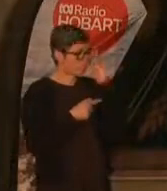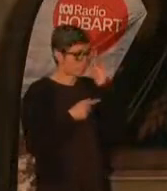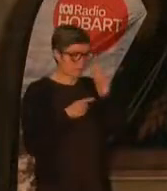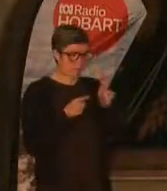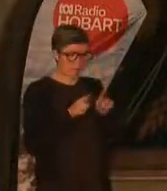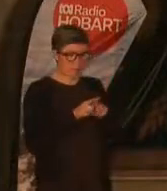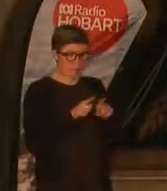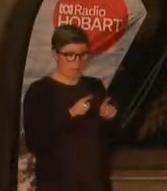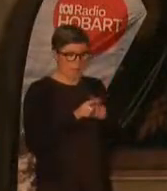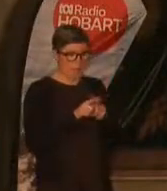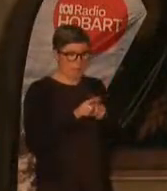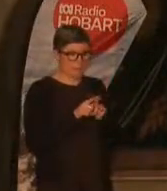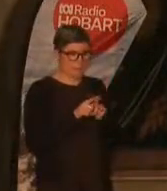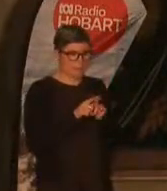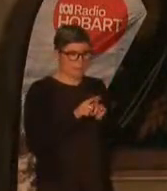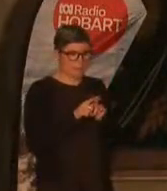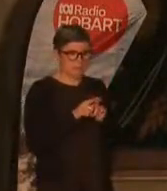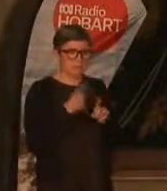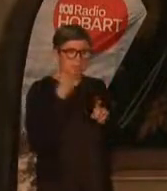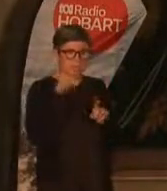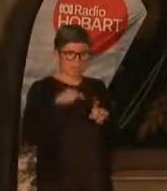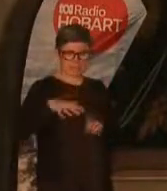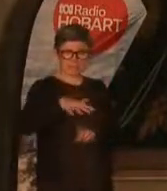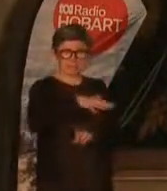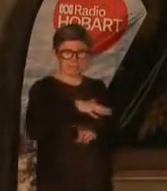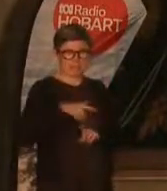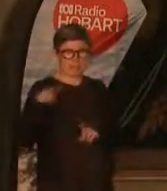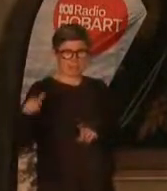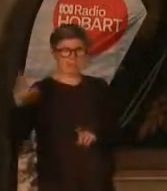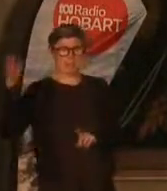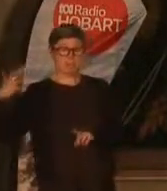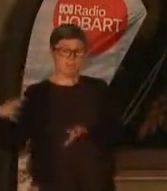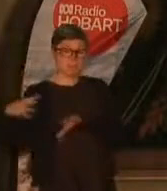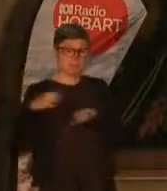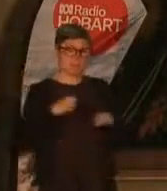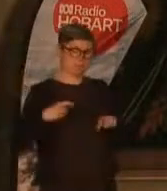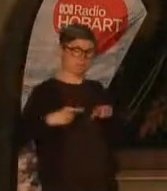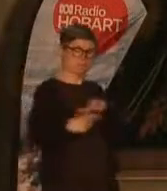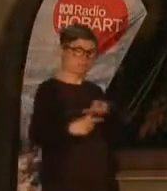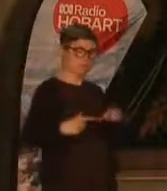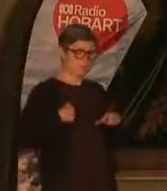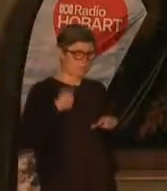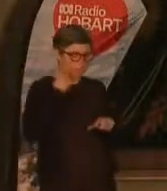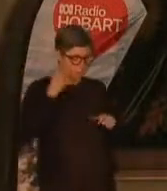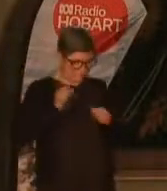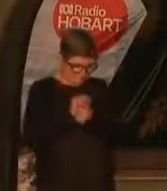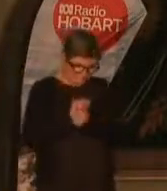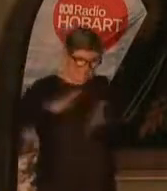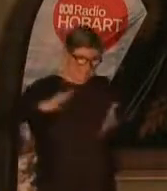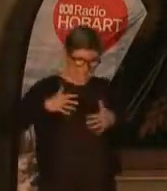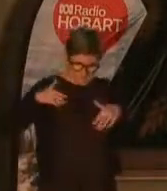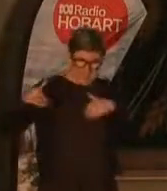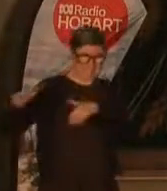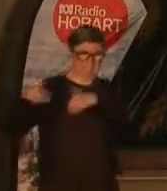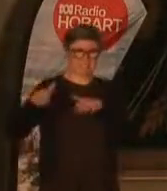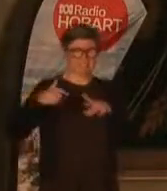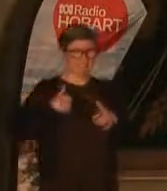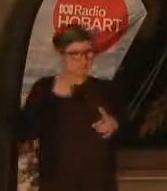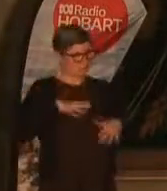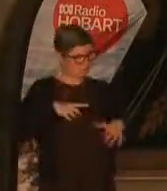decolonising the space, decolonising this space, decolonising our minds and all that. And I kind of think,